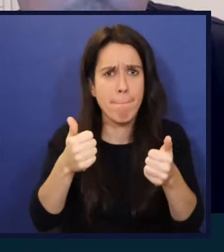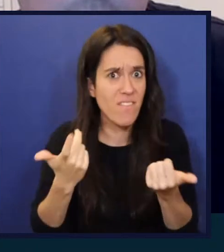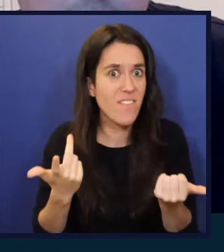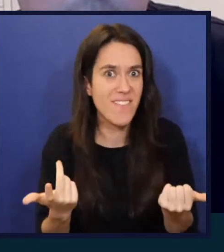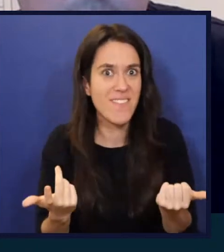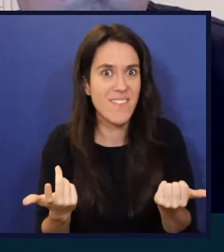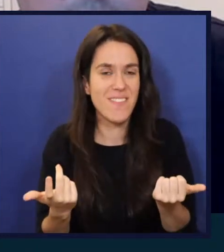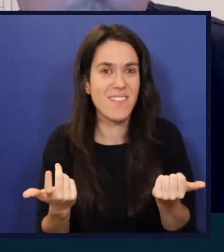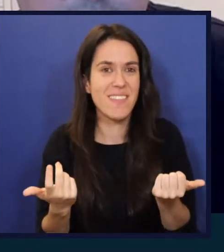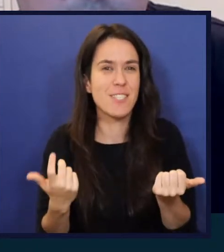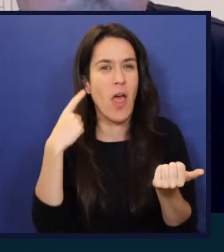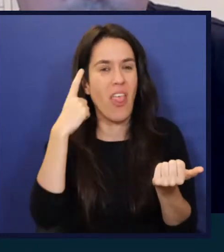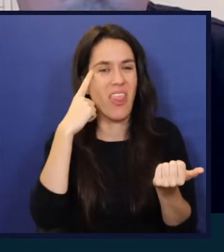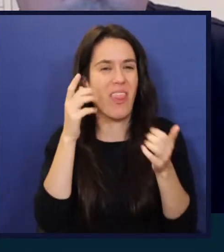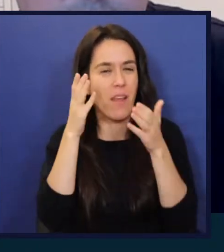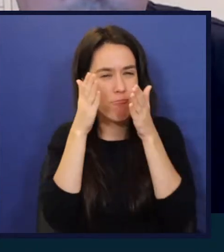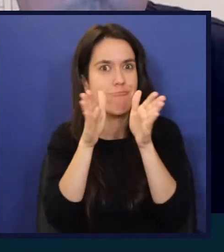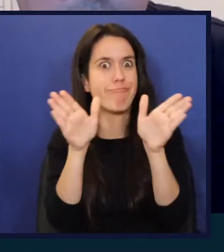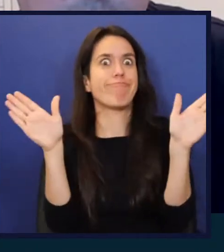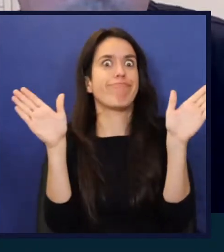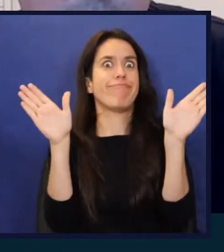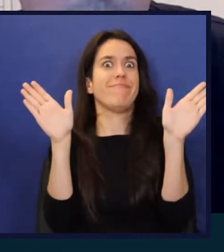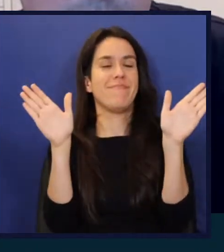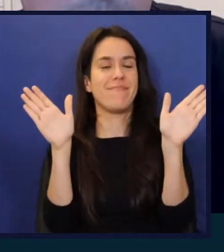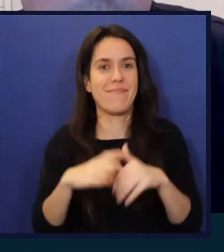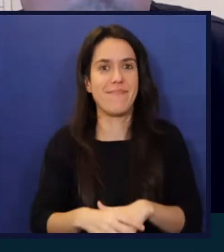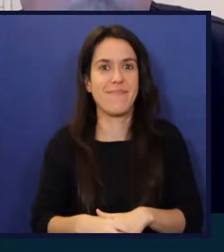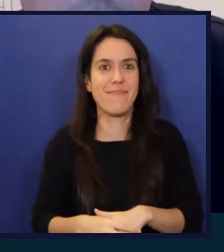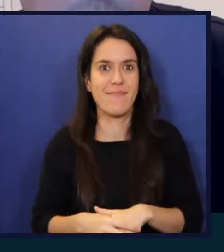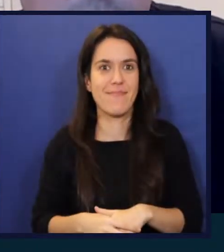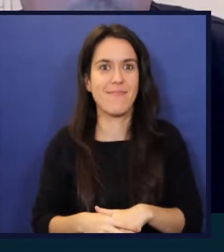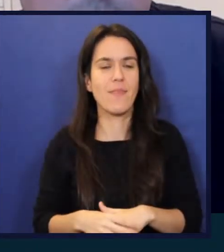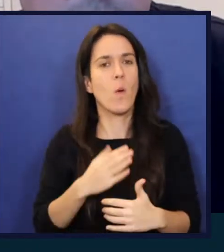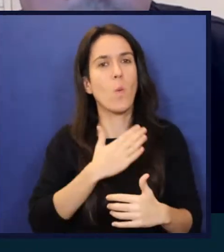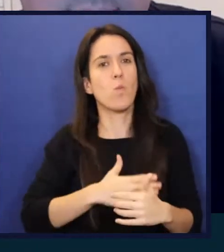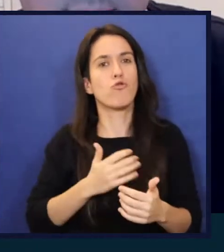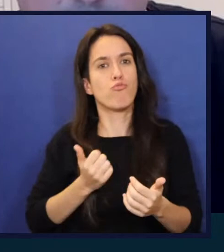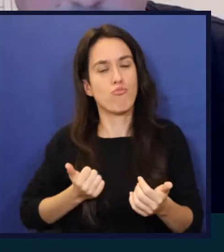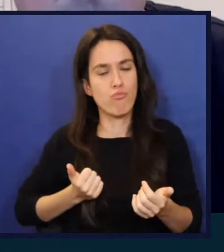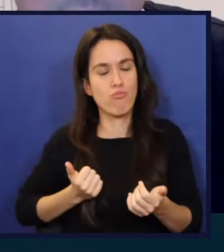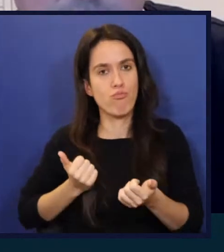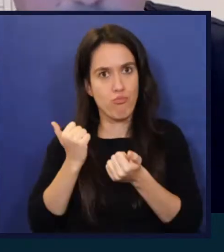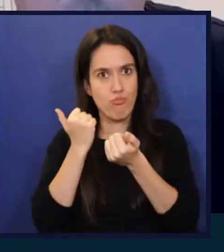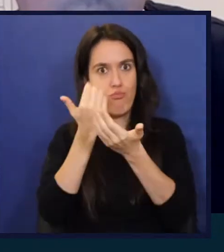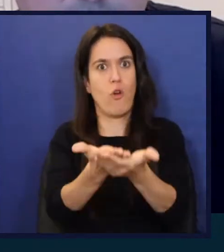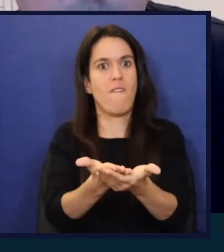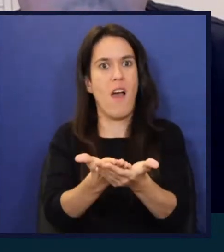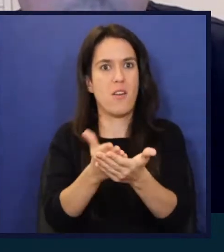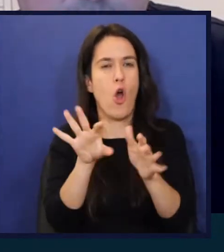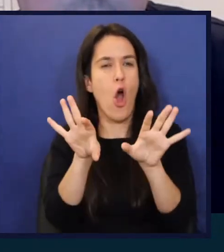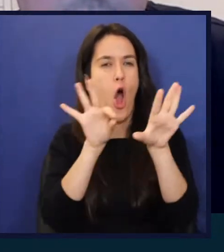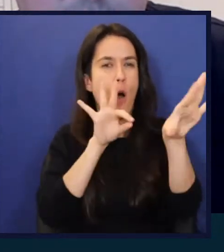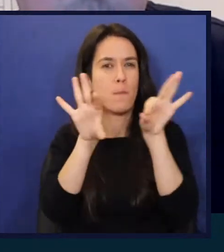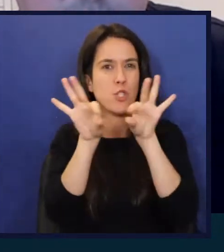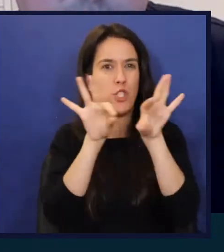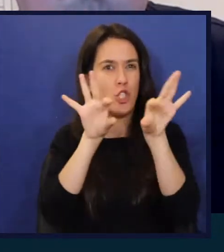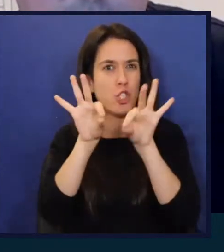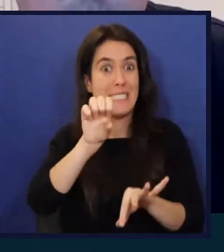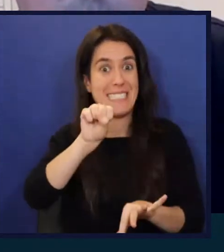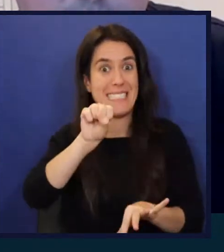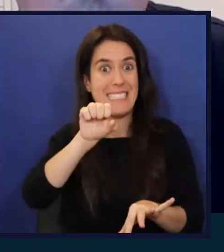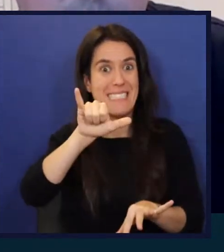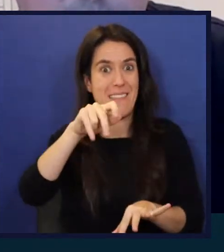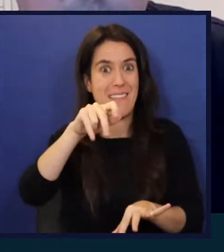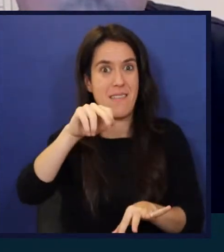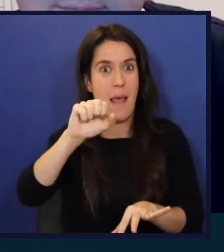the extensibility is always there, but we just wanted to provide an option in Synapse for our customers so that that true integrated